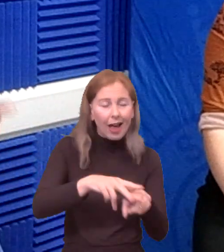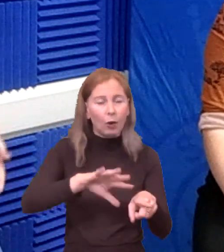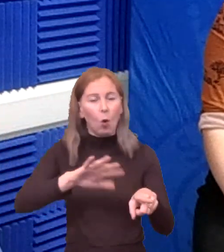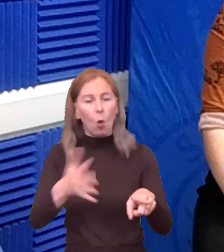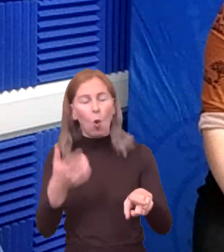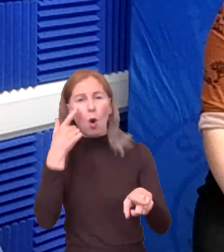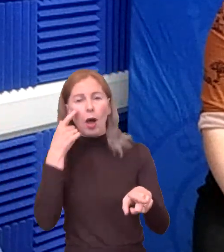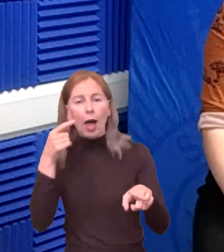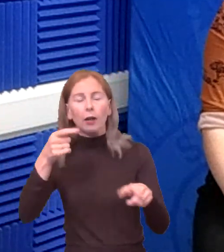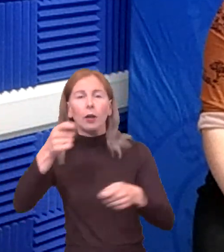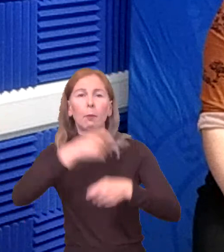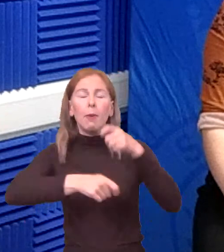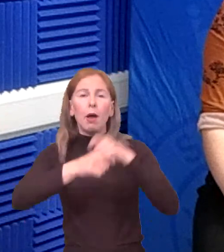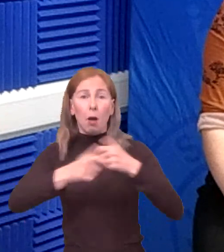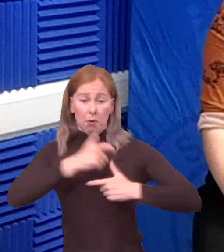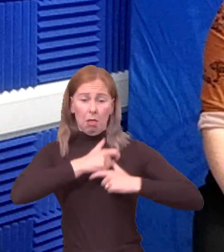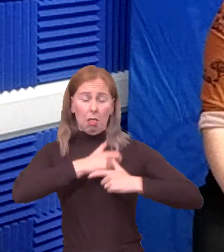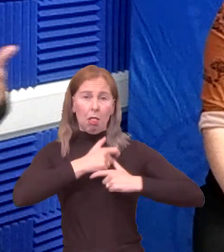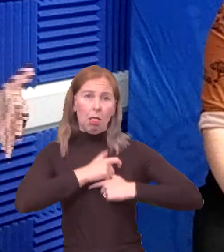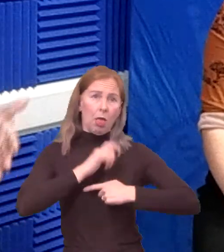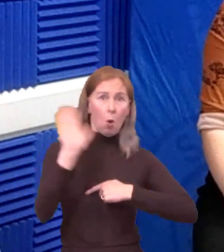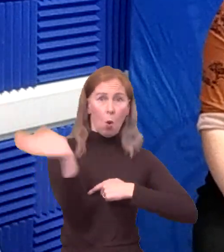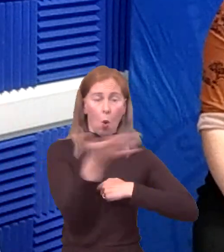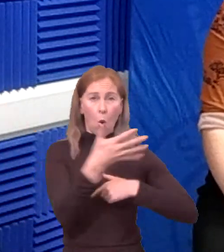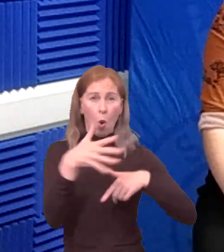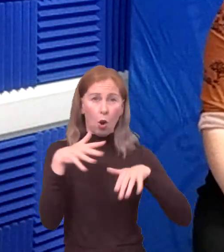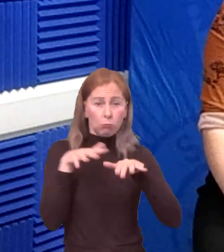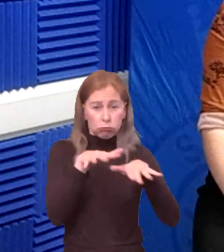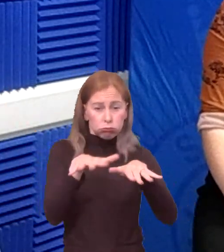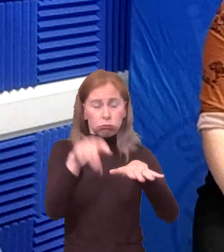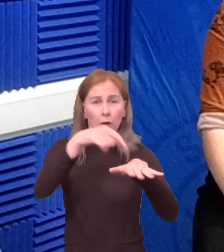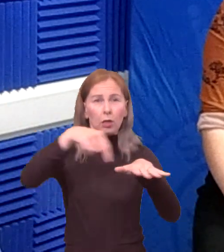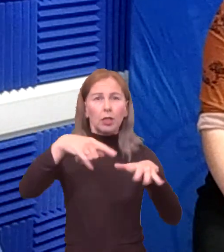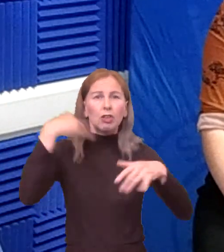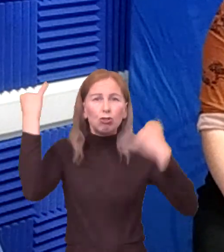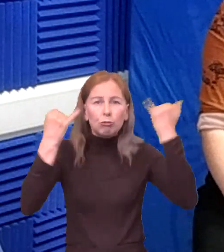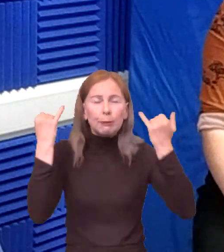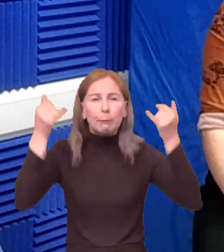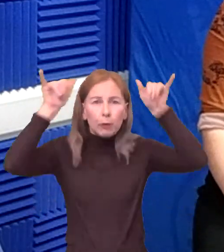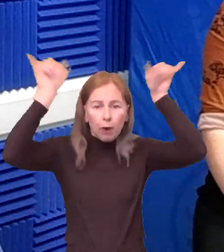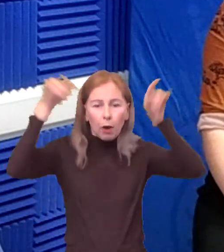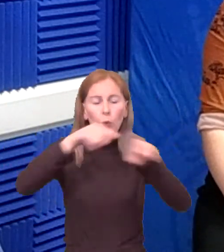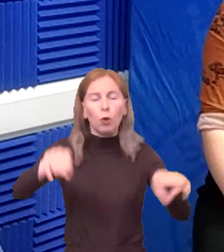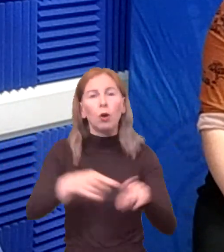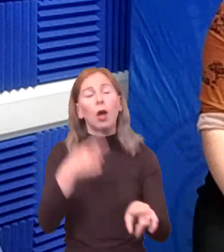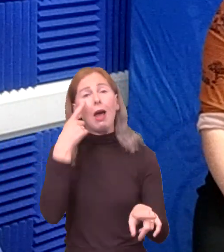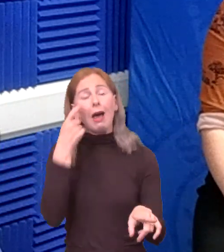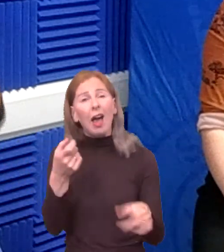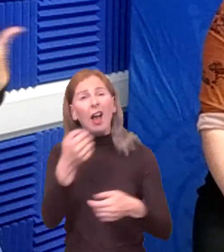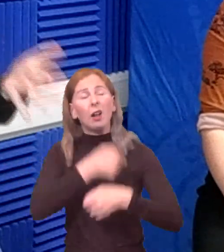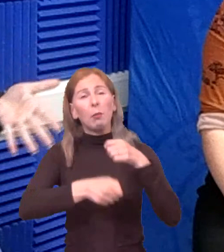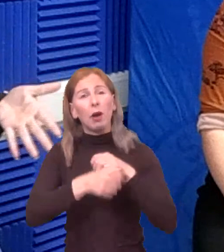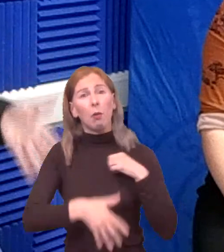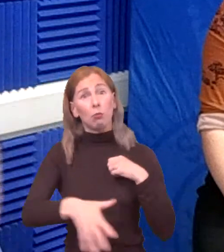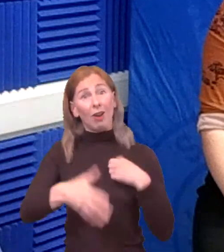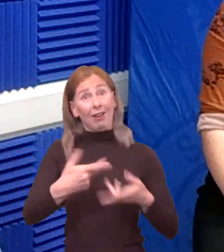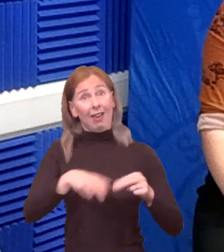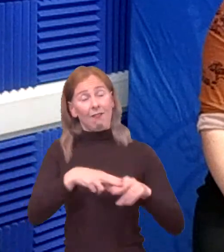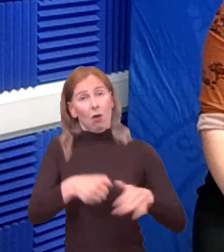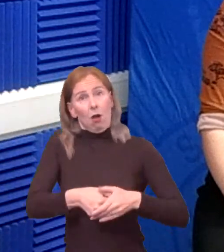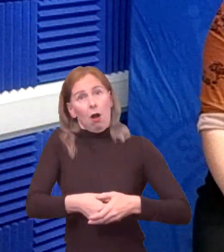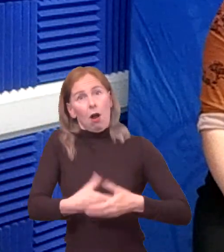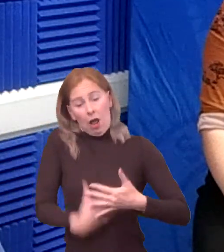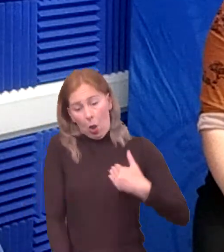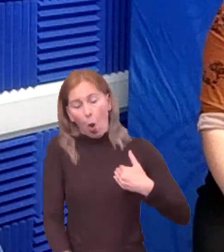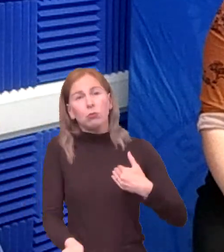to subsequent loss of pregnancies or health problems later on, which aren't immediately identifiable. And if the case hasn't been reported at the